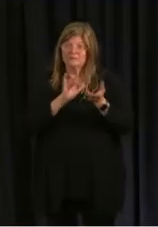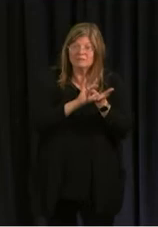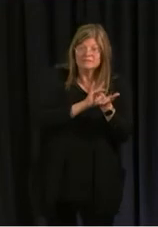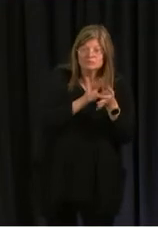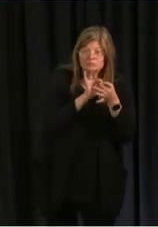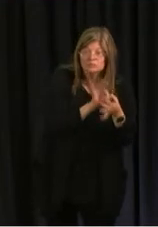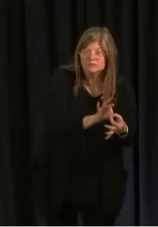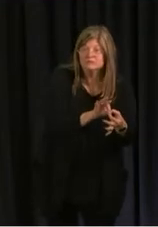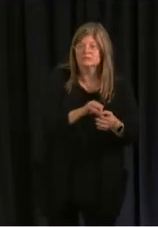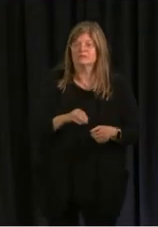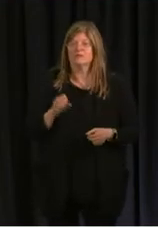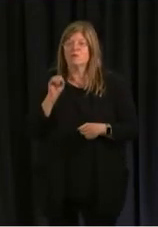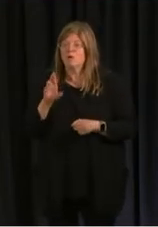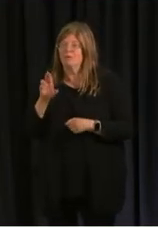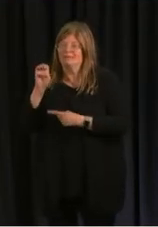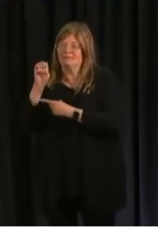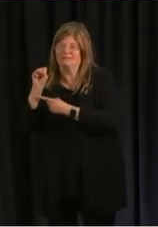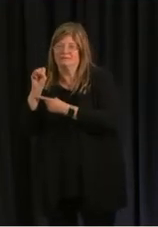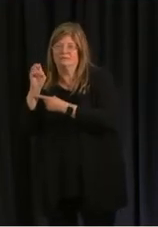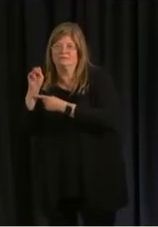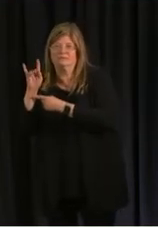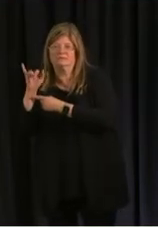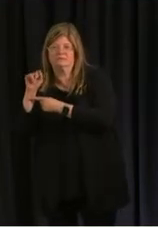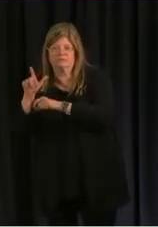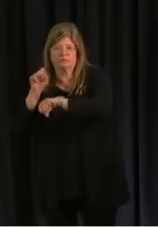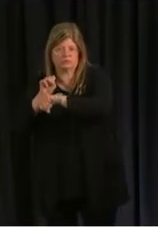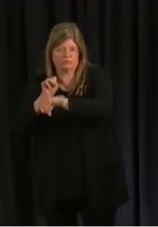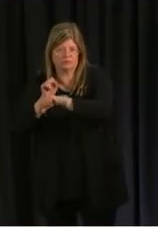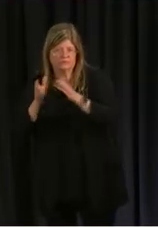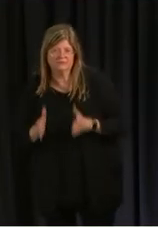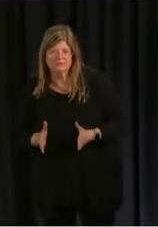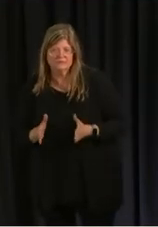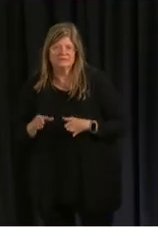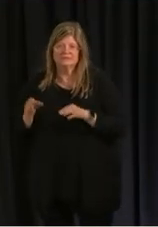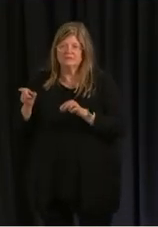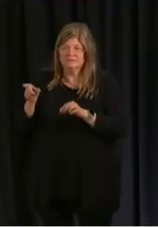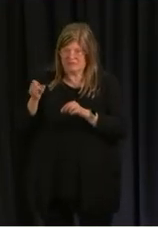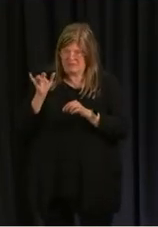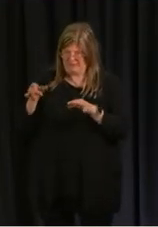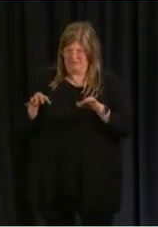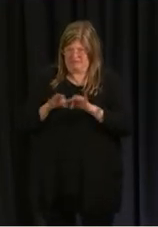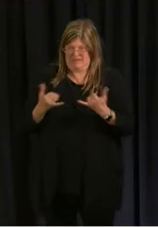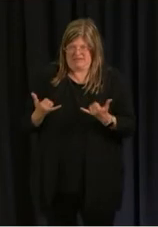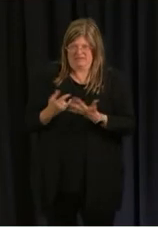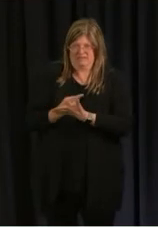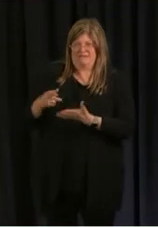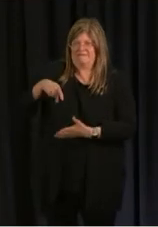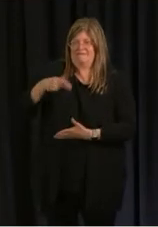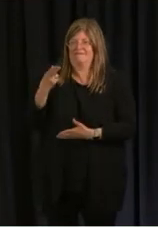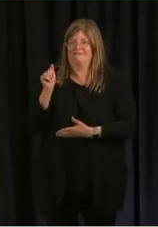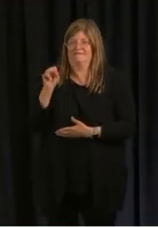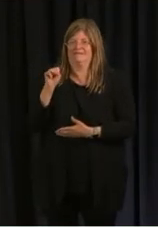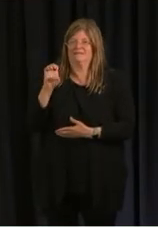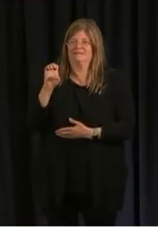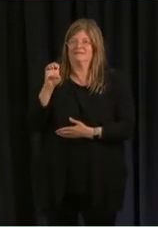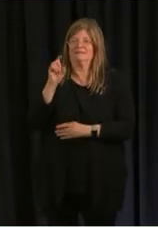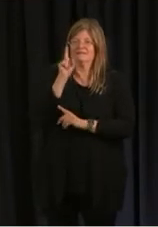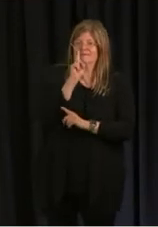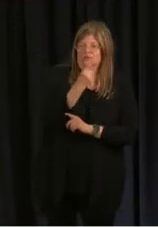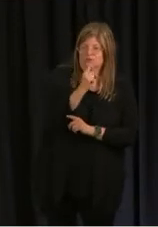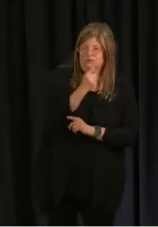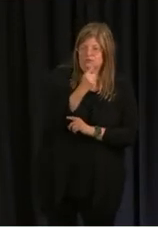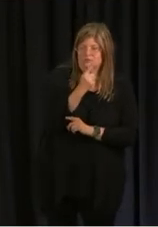an essential worker, specifically this week is Phase 1C Tier 1, which is those that work in food